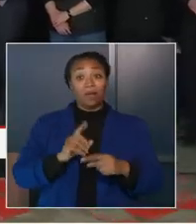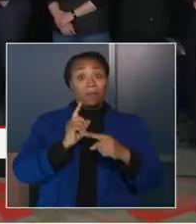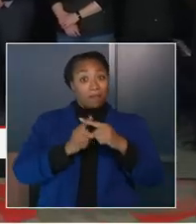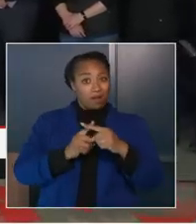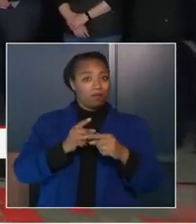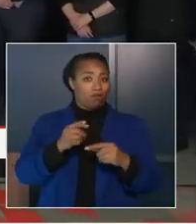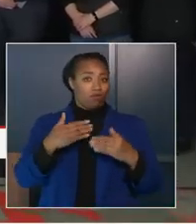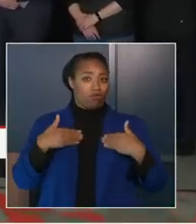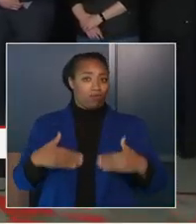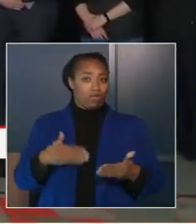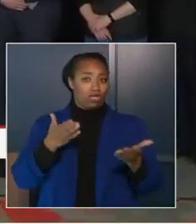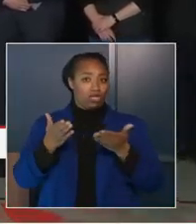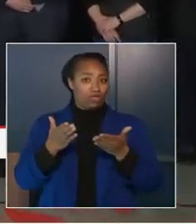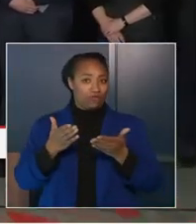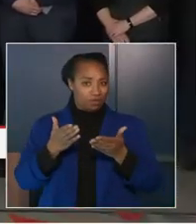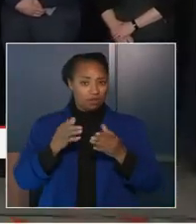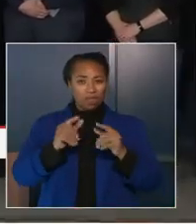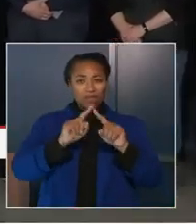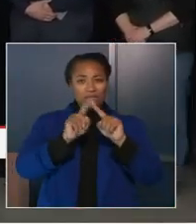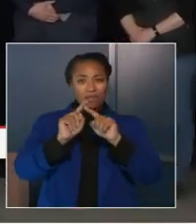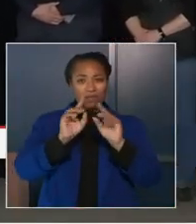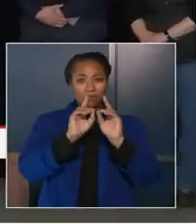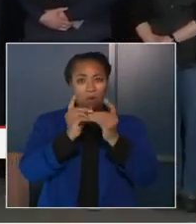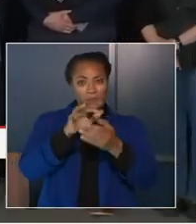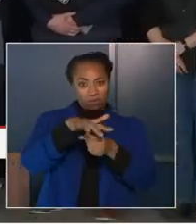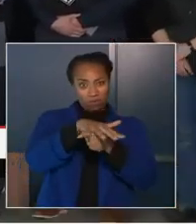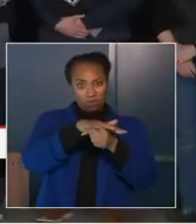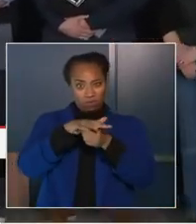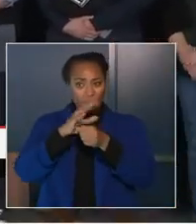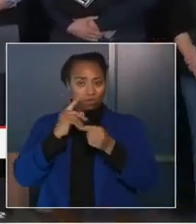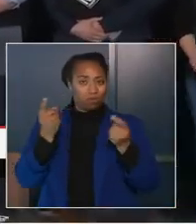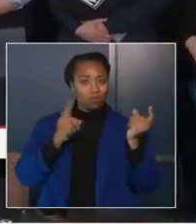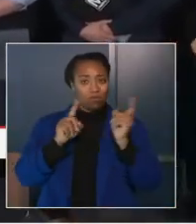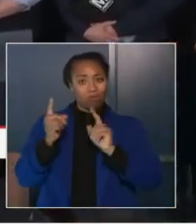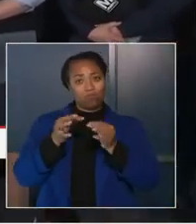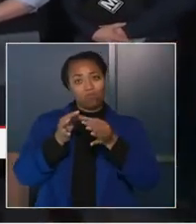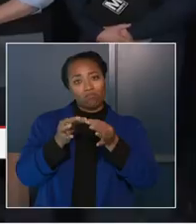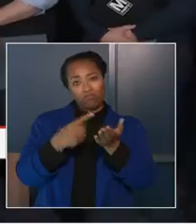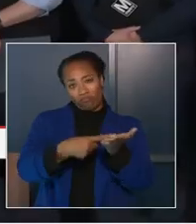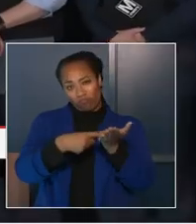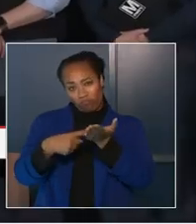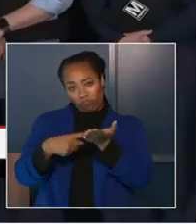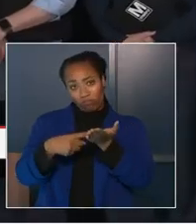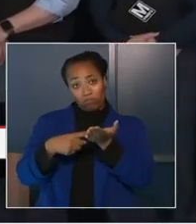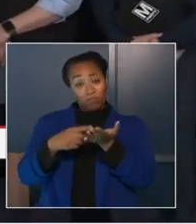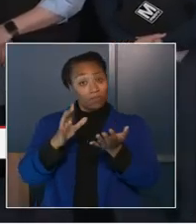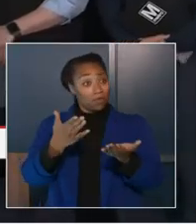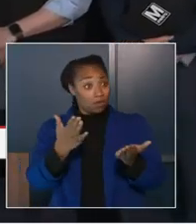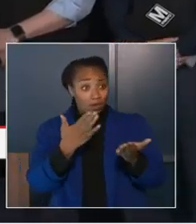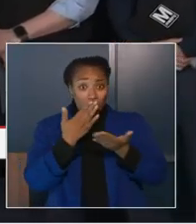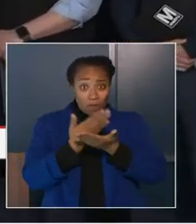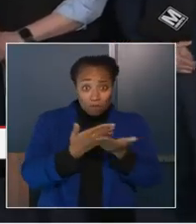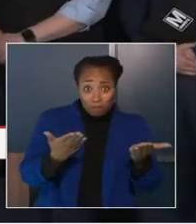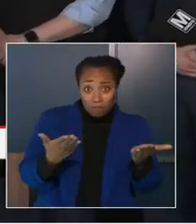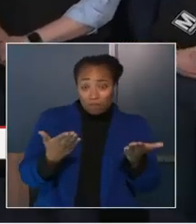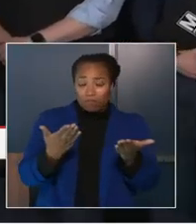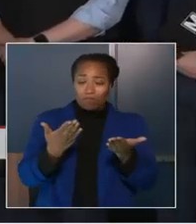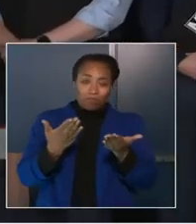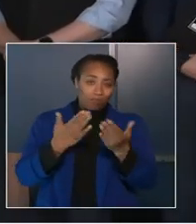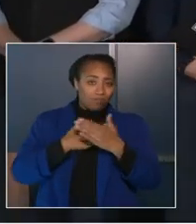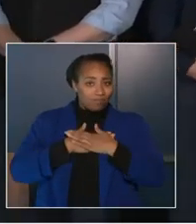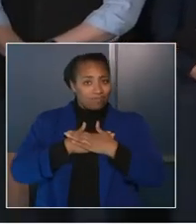afternoon, and we are here to give you an update on our preparations for the upcoming winter